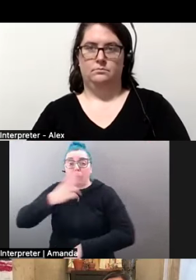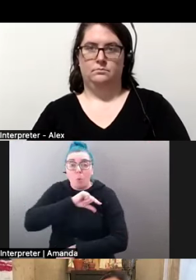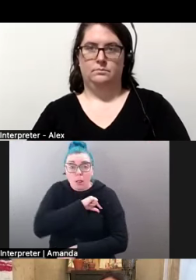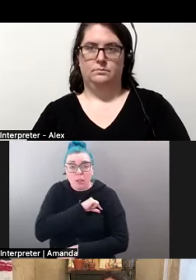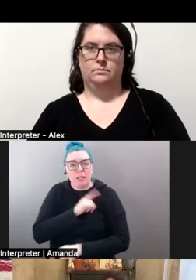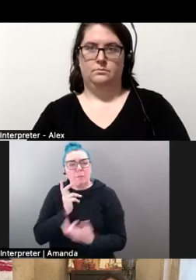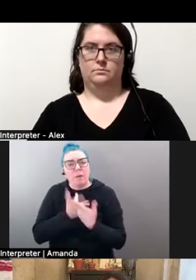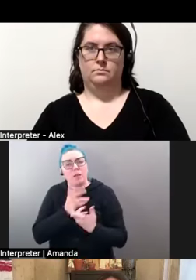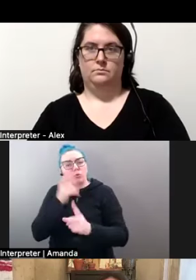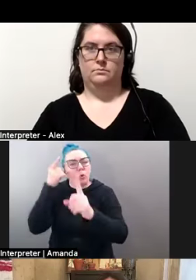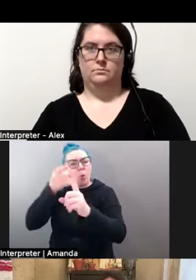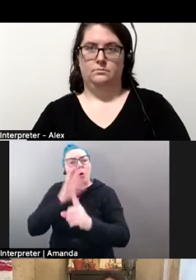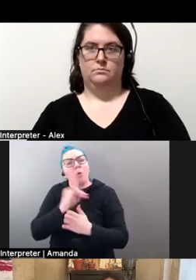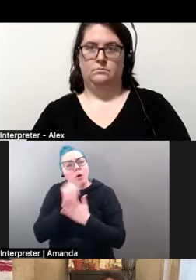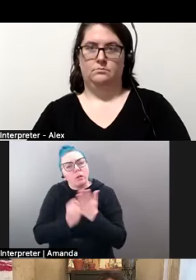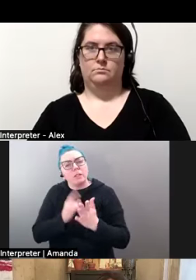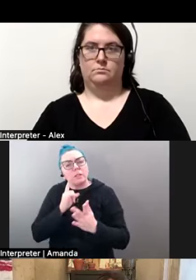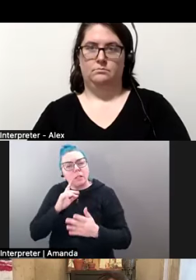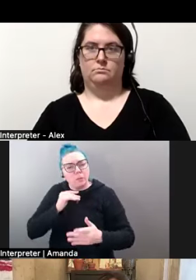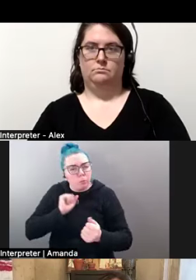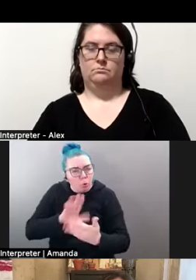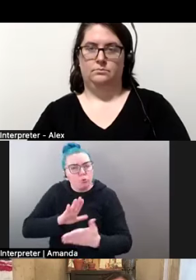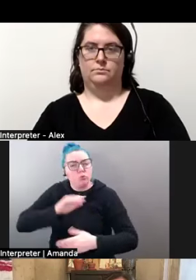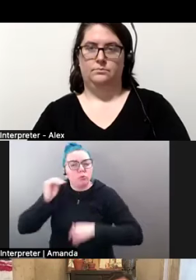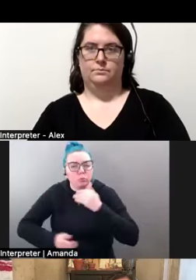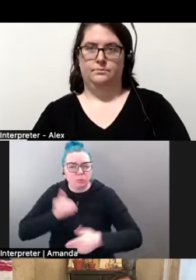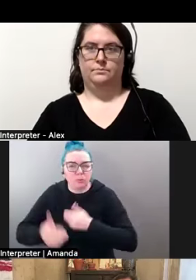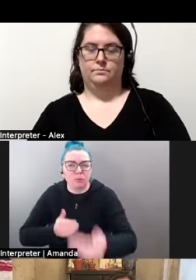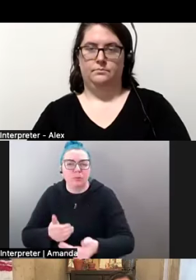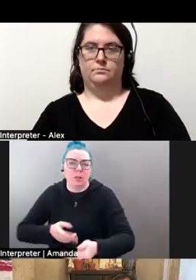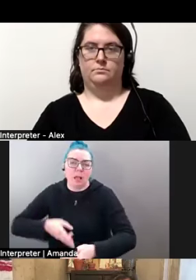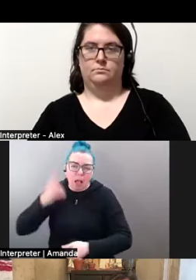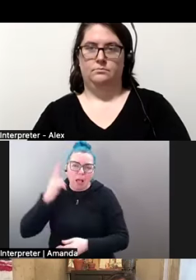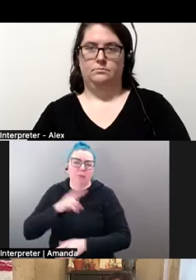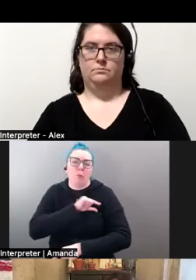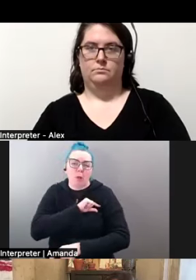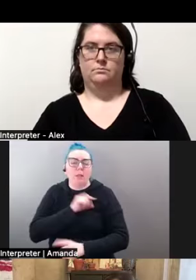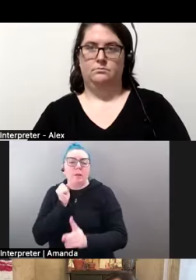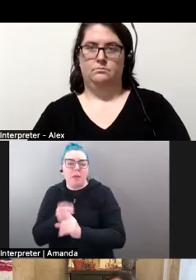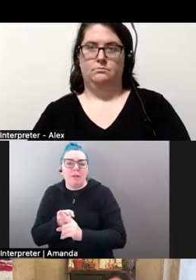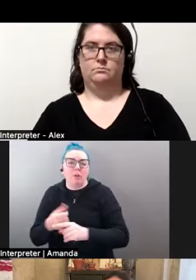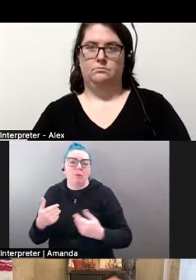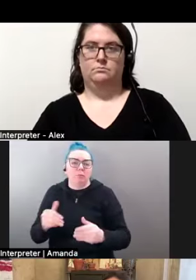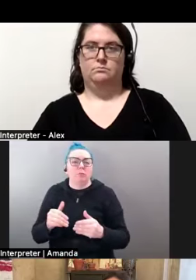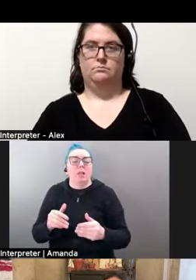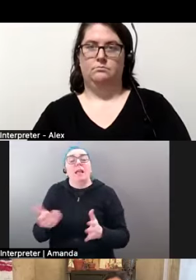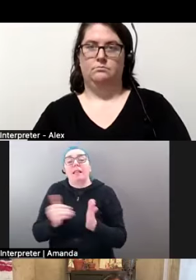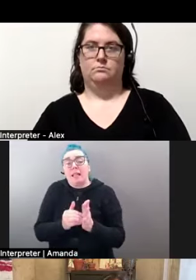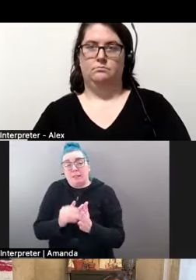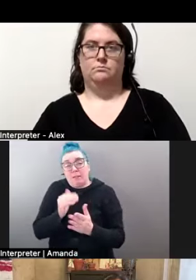again, submitted according to the festival grant guidelines. So there's certain file types that you can submit